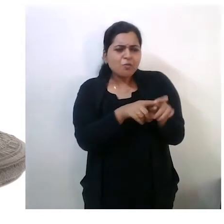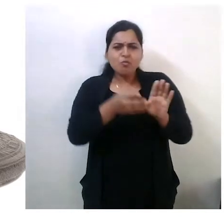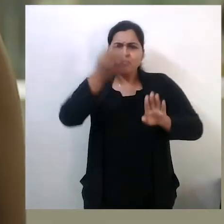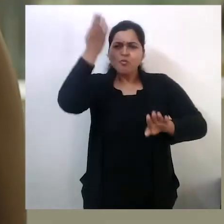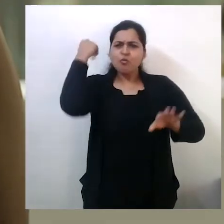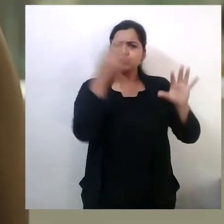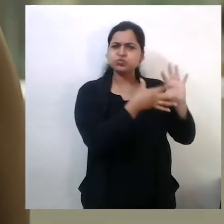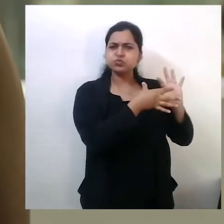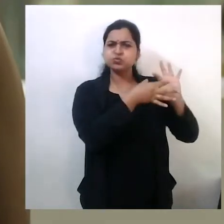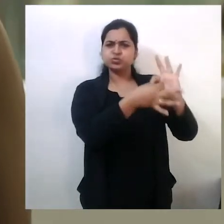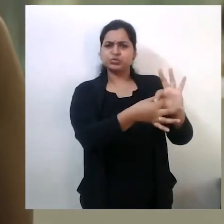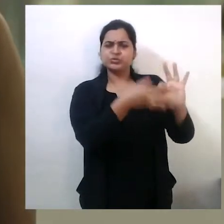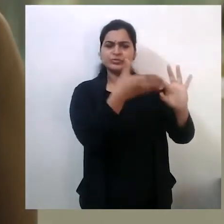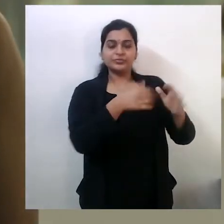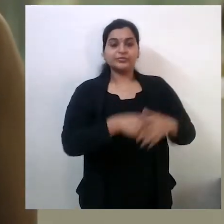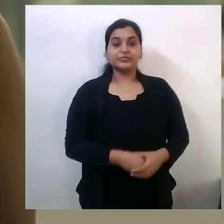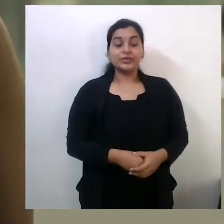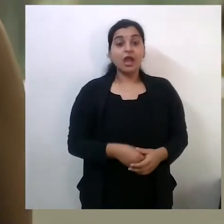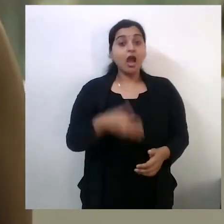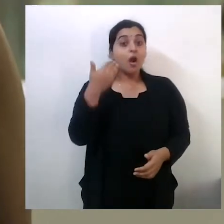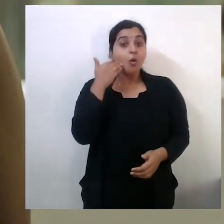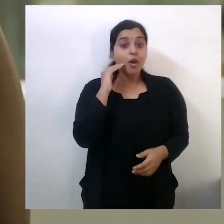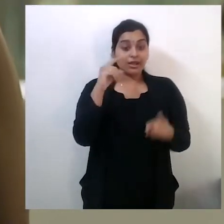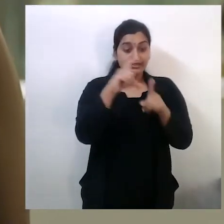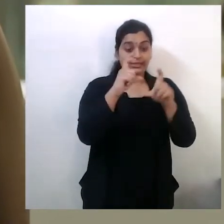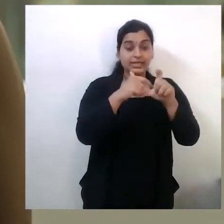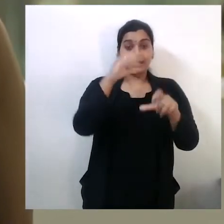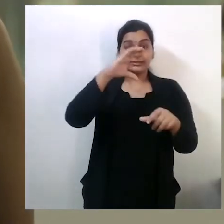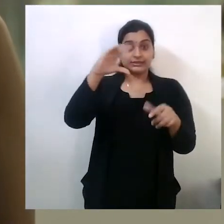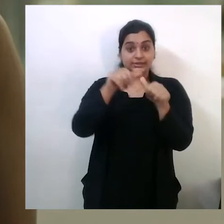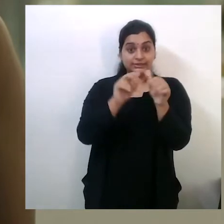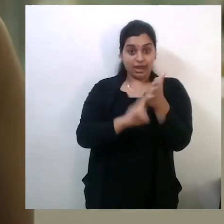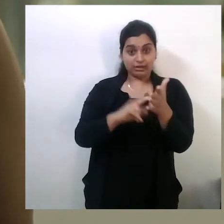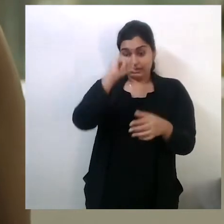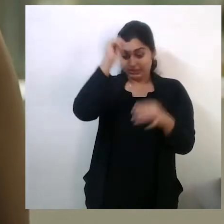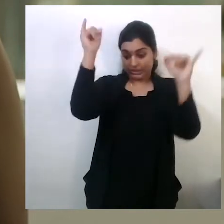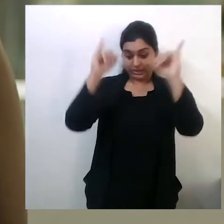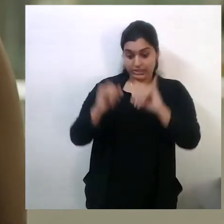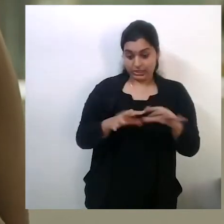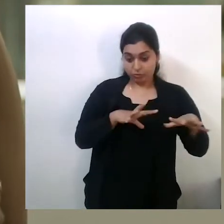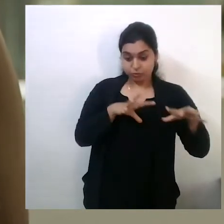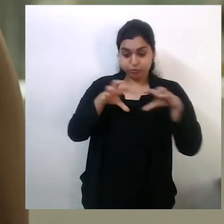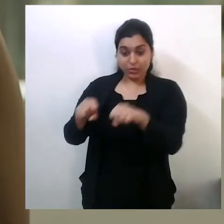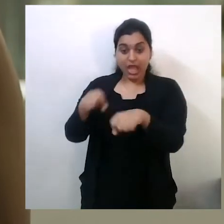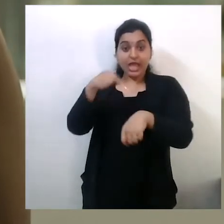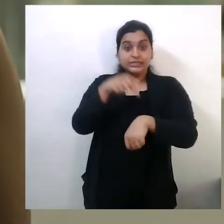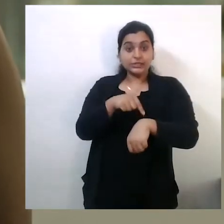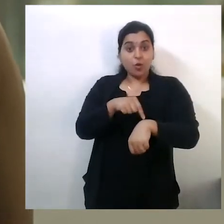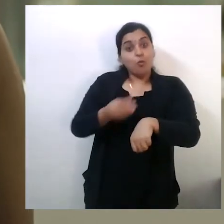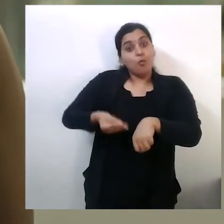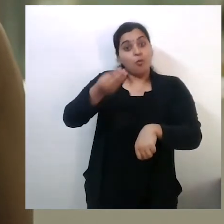India. Designed as early as the Deccani rule, Bidri ware has a geographical indication from the Government of